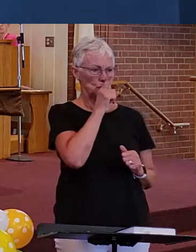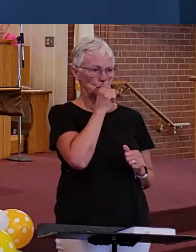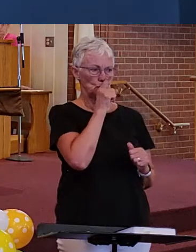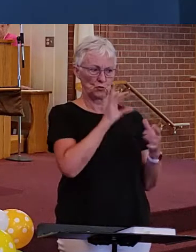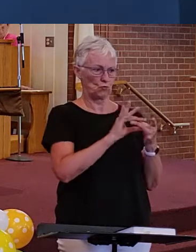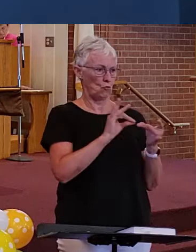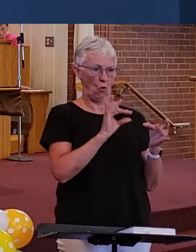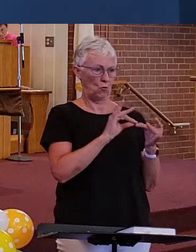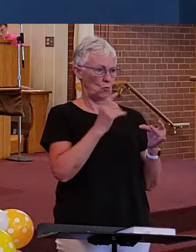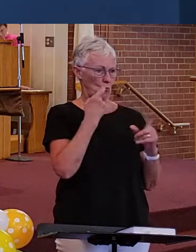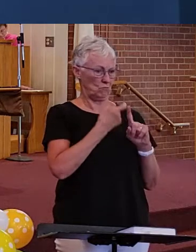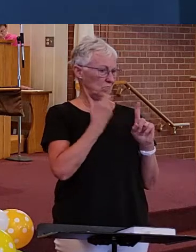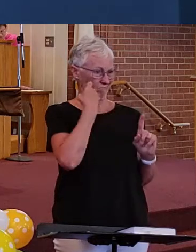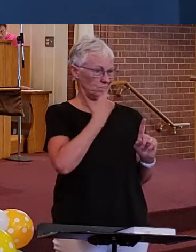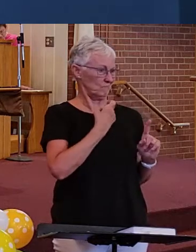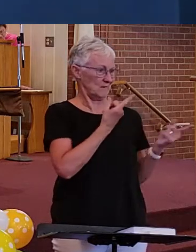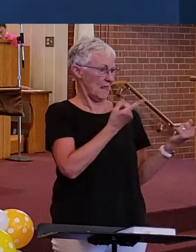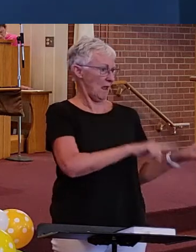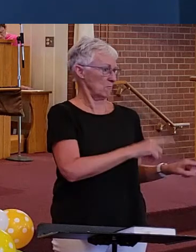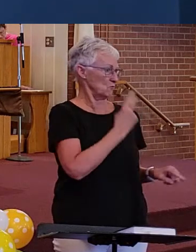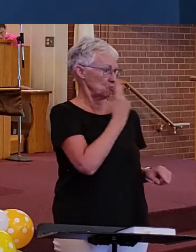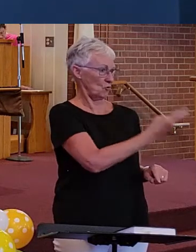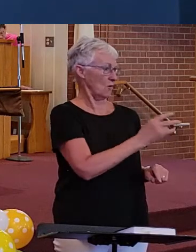Lord. Thanks be to God.